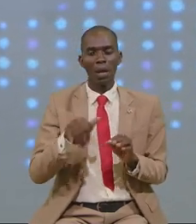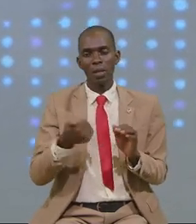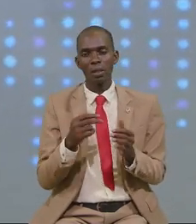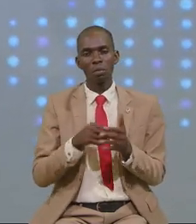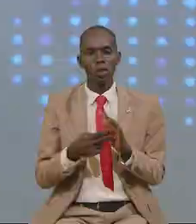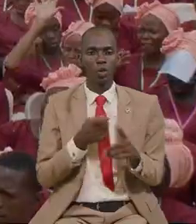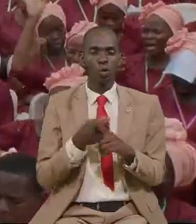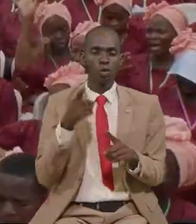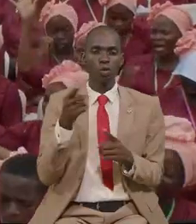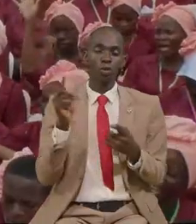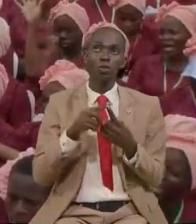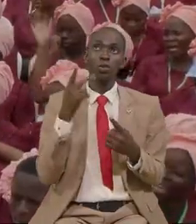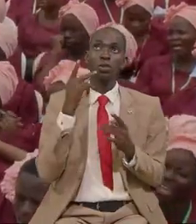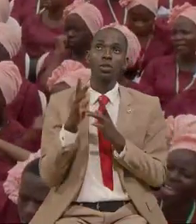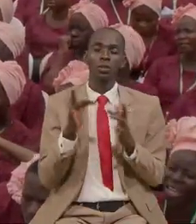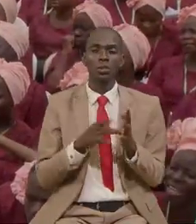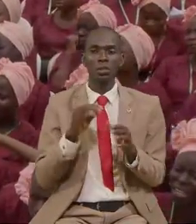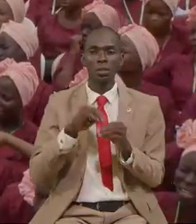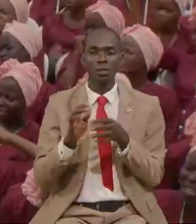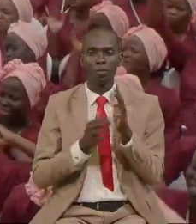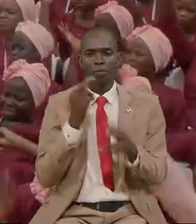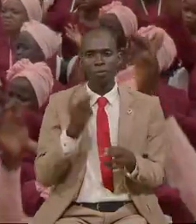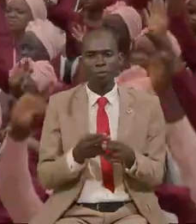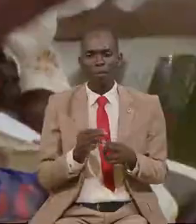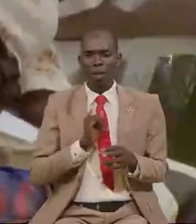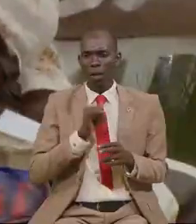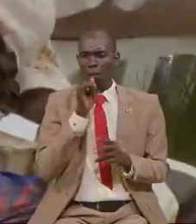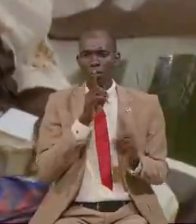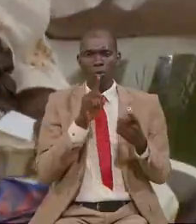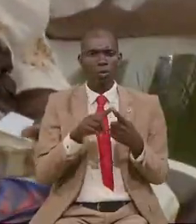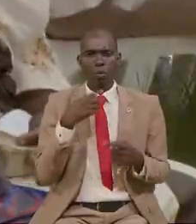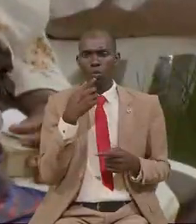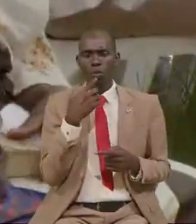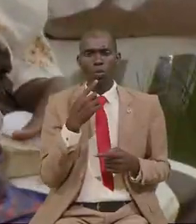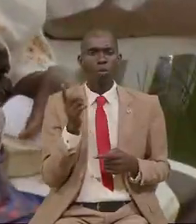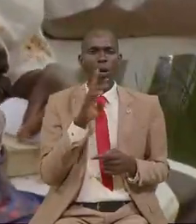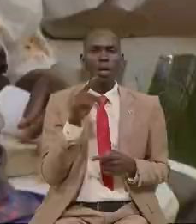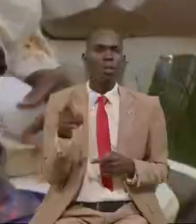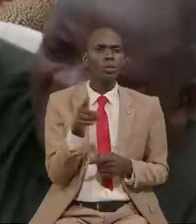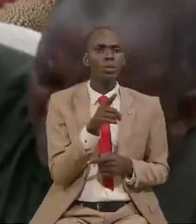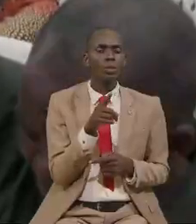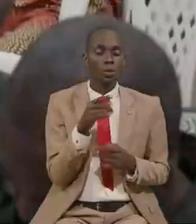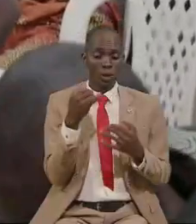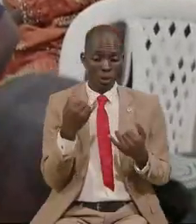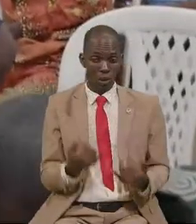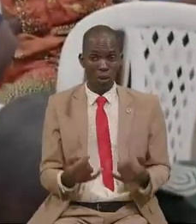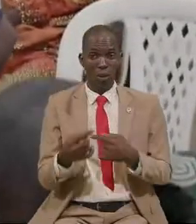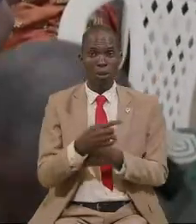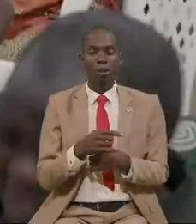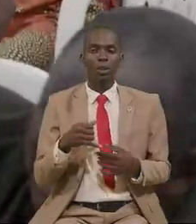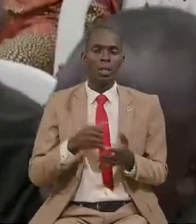you. Yeah. Who am I speaking to there? Where are you? Today it will